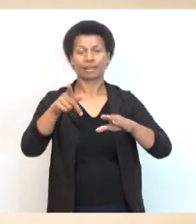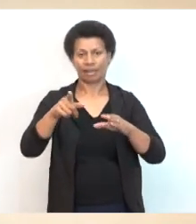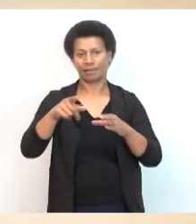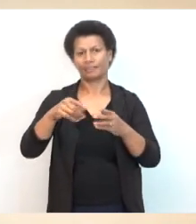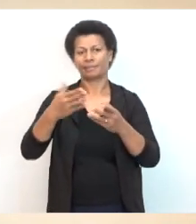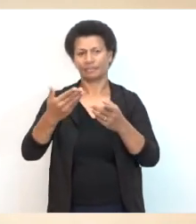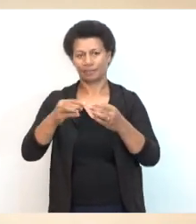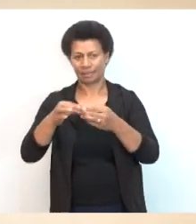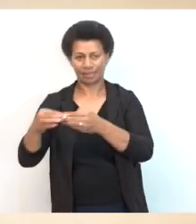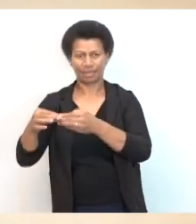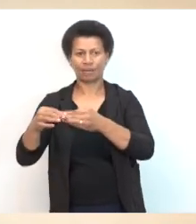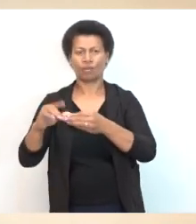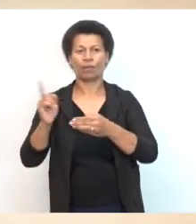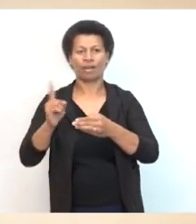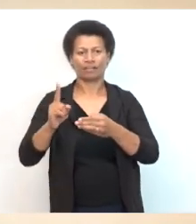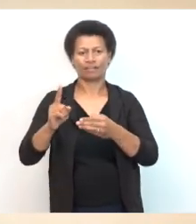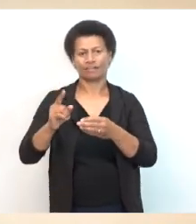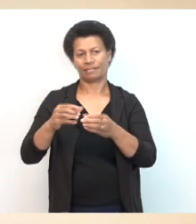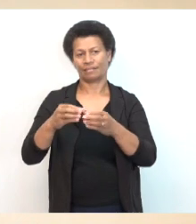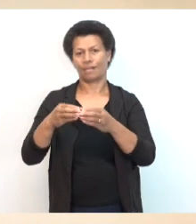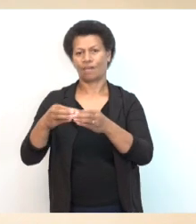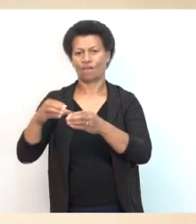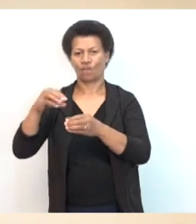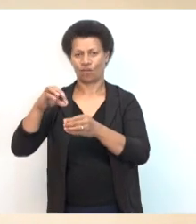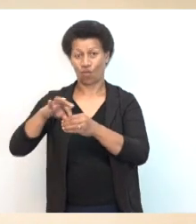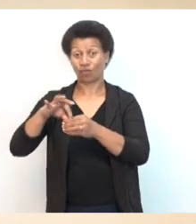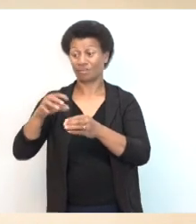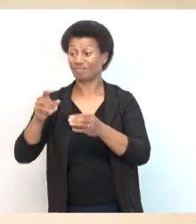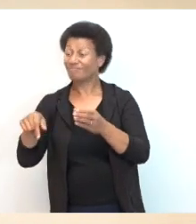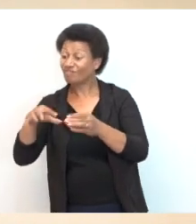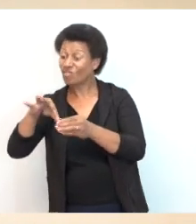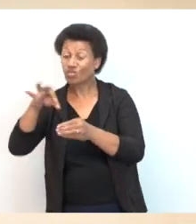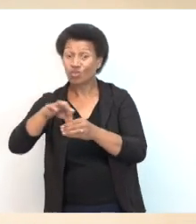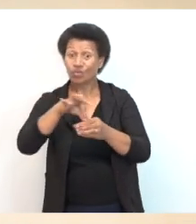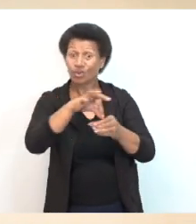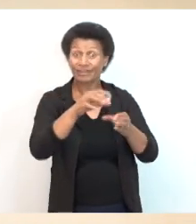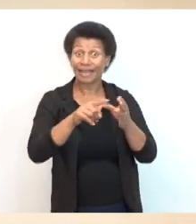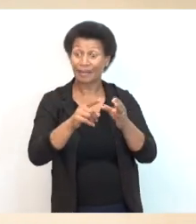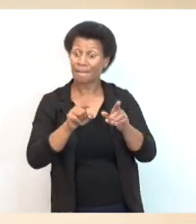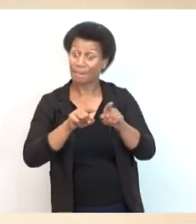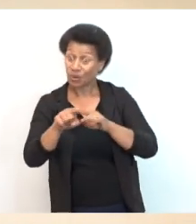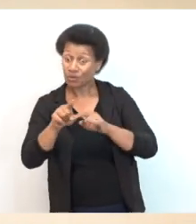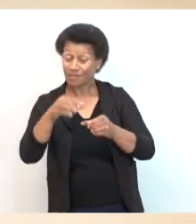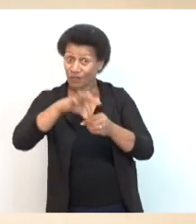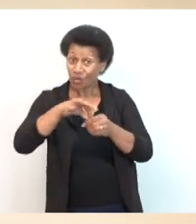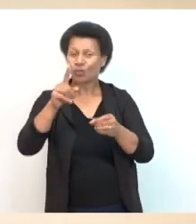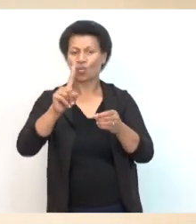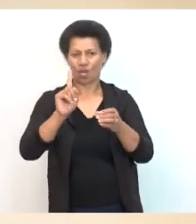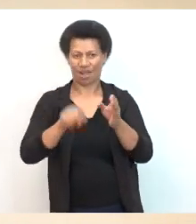then the nominee with a majority of votes is elected as the President and swear his oath before the Chief Justice.